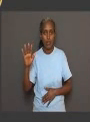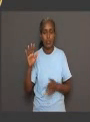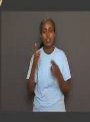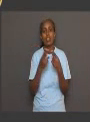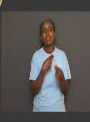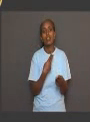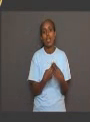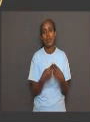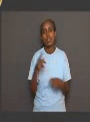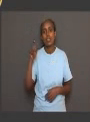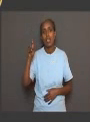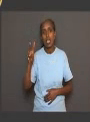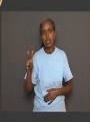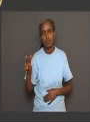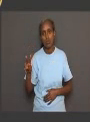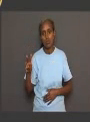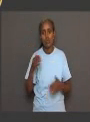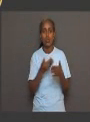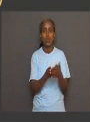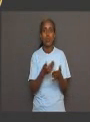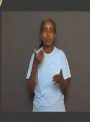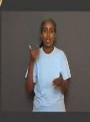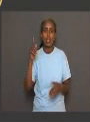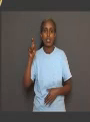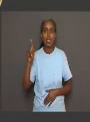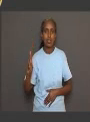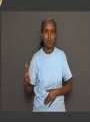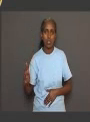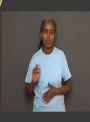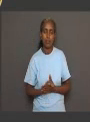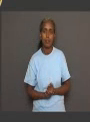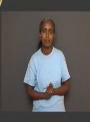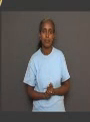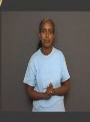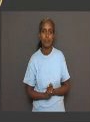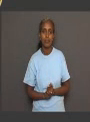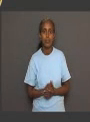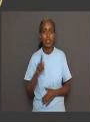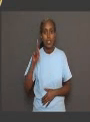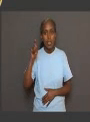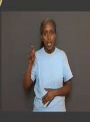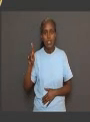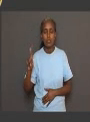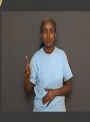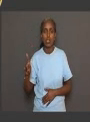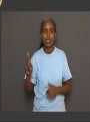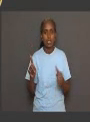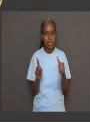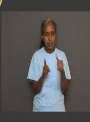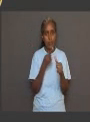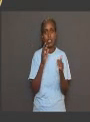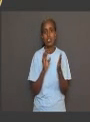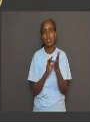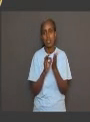times x2 minus x1. x1 is the first